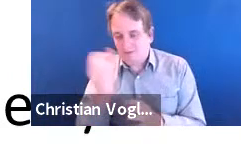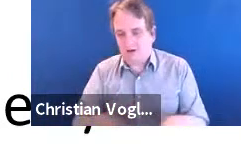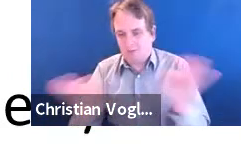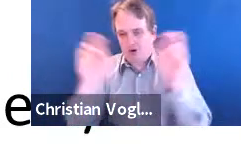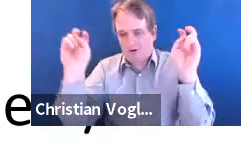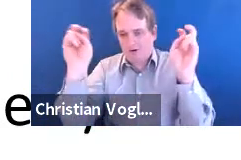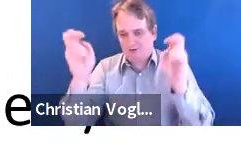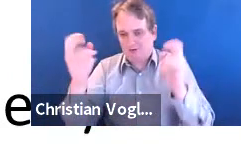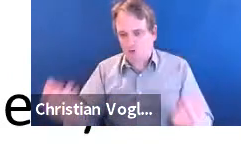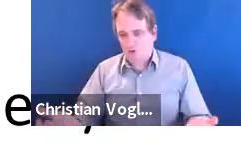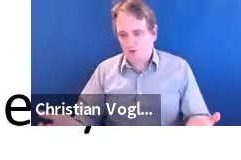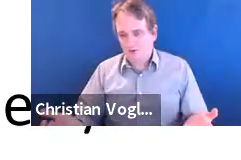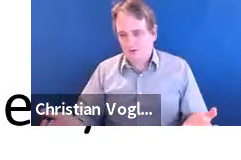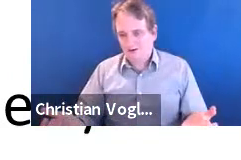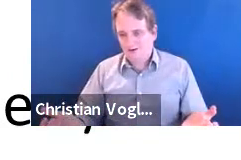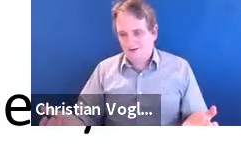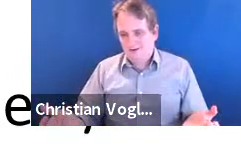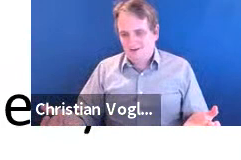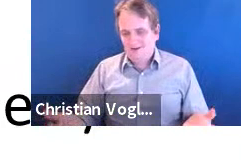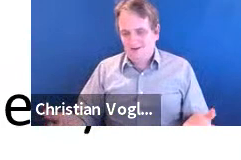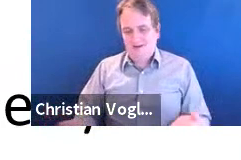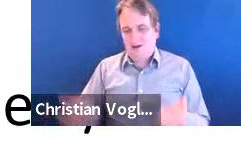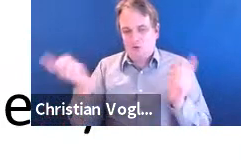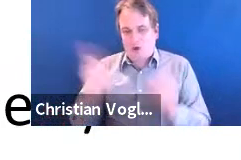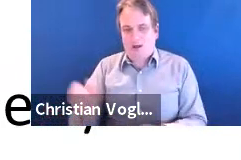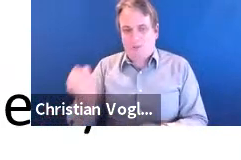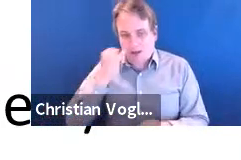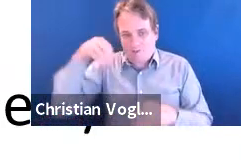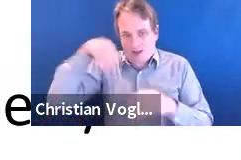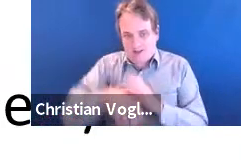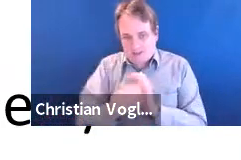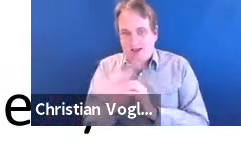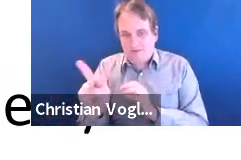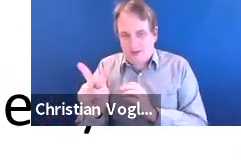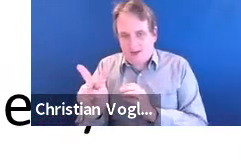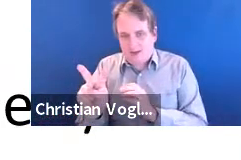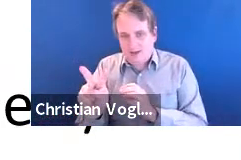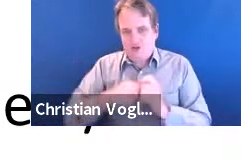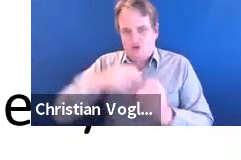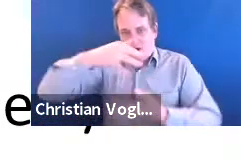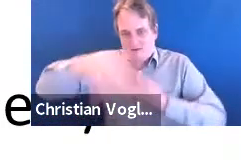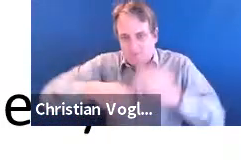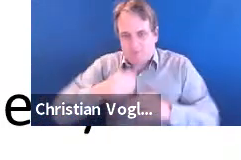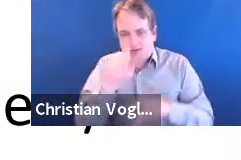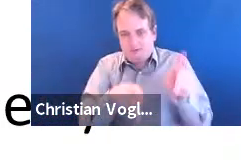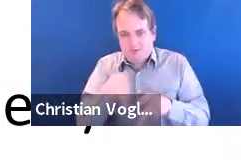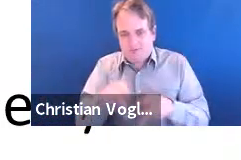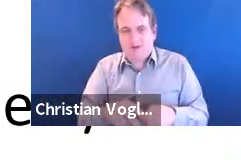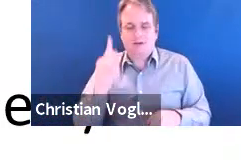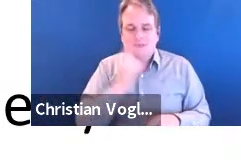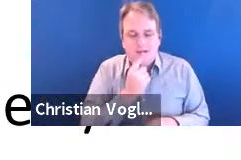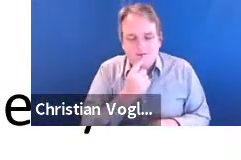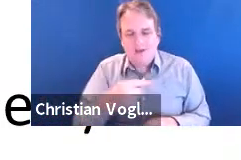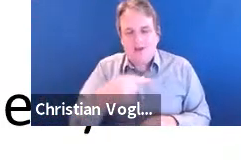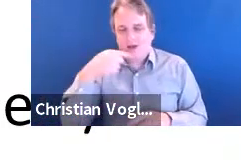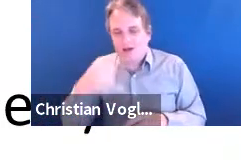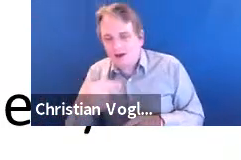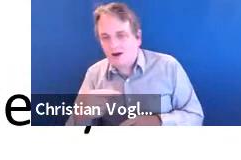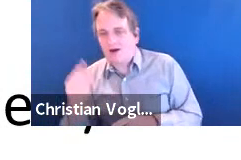Direct connection options, however, often overlook some other issues. So if you're in